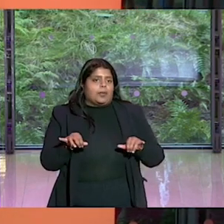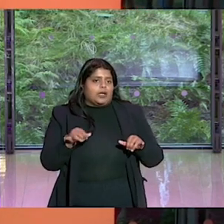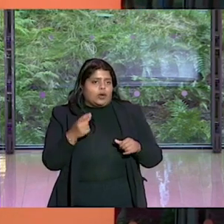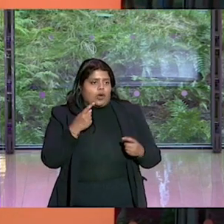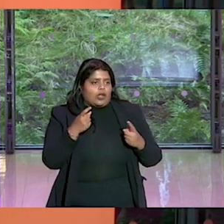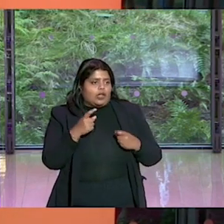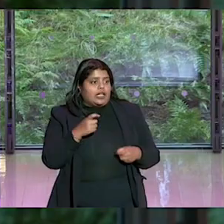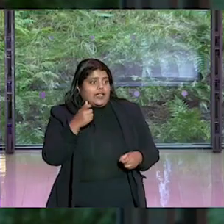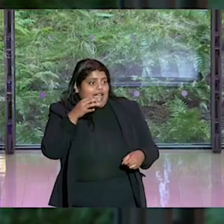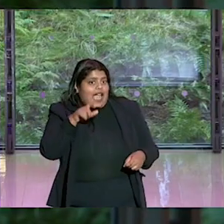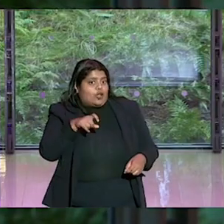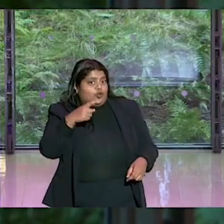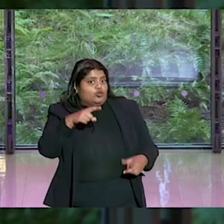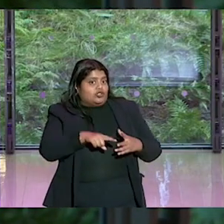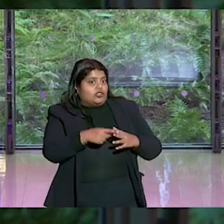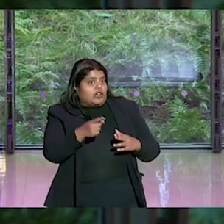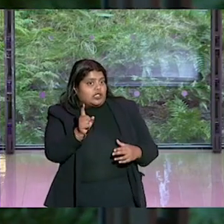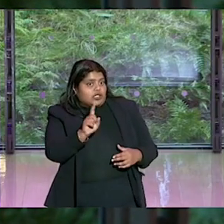would you start?